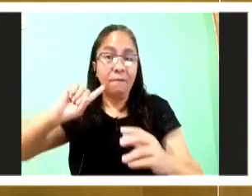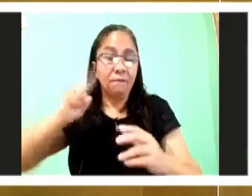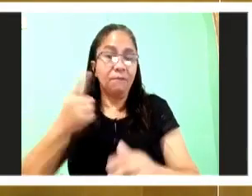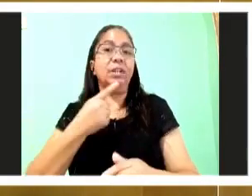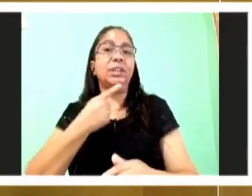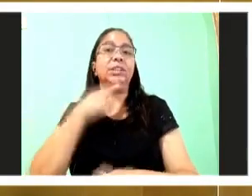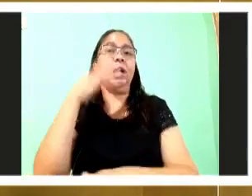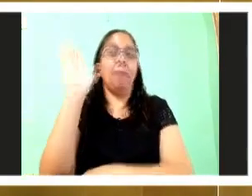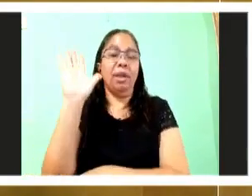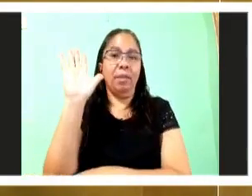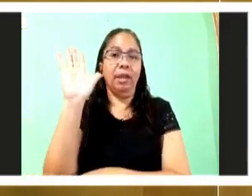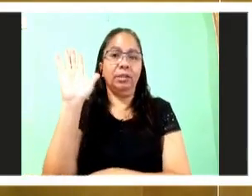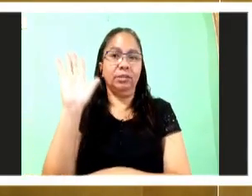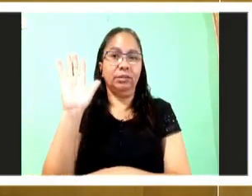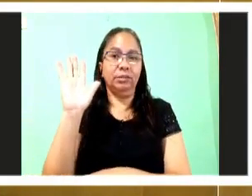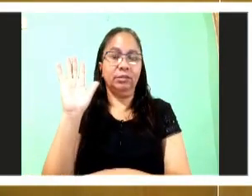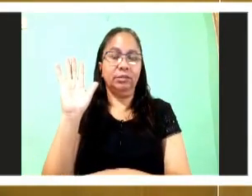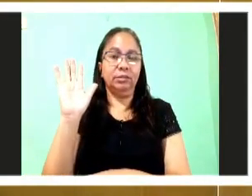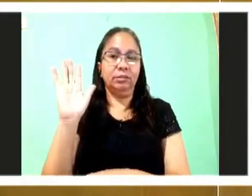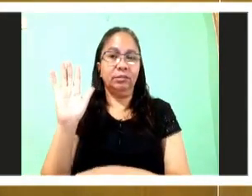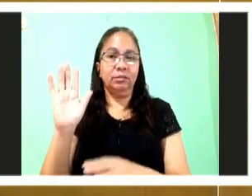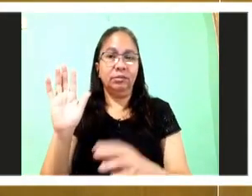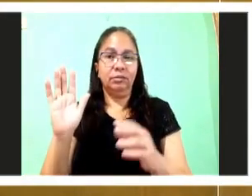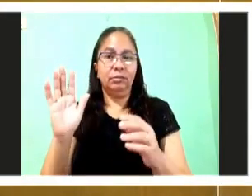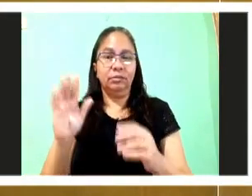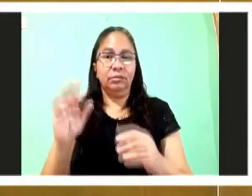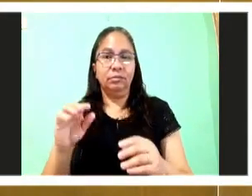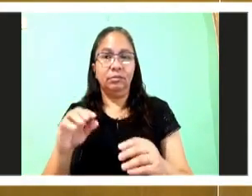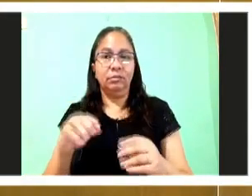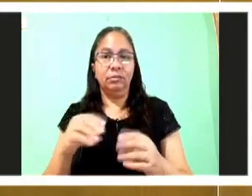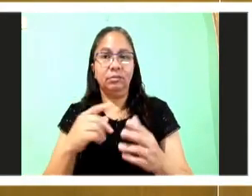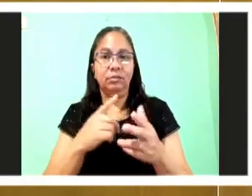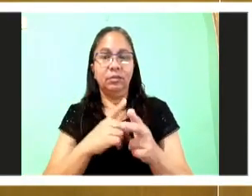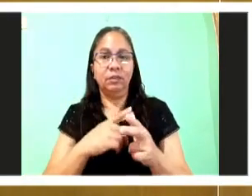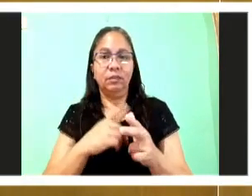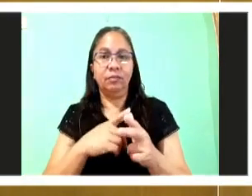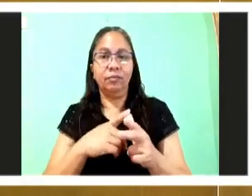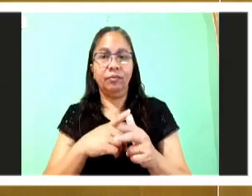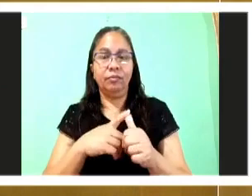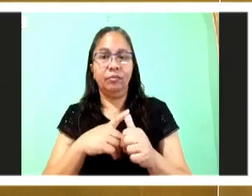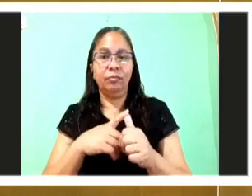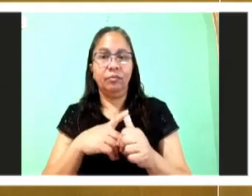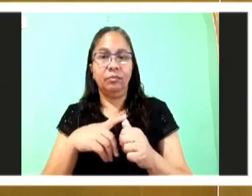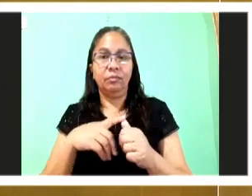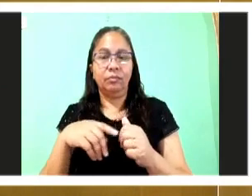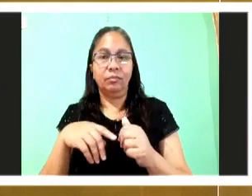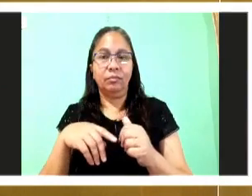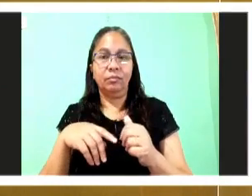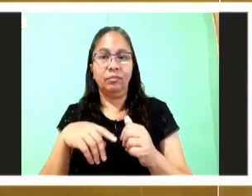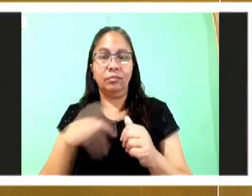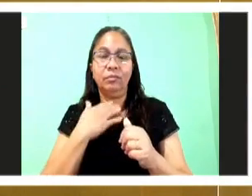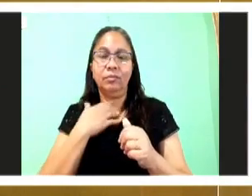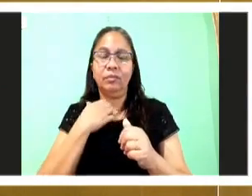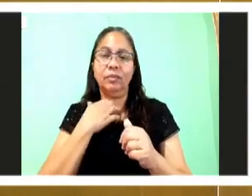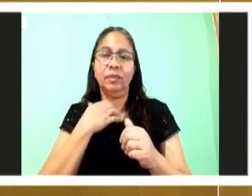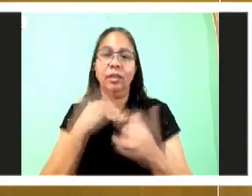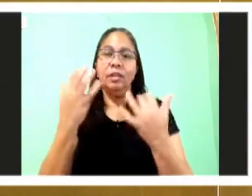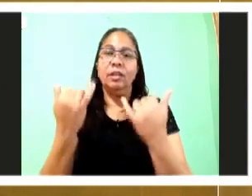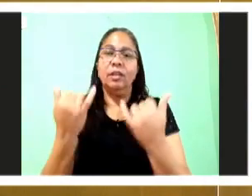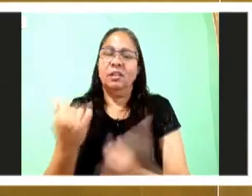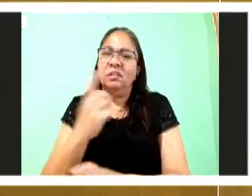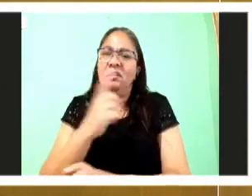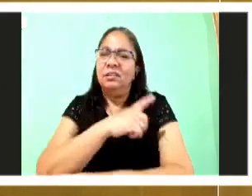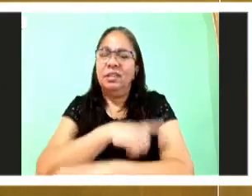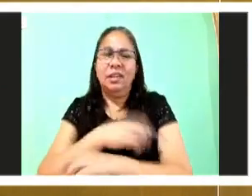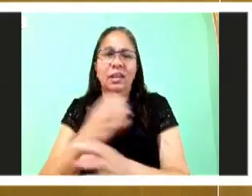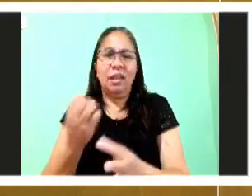life. And the other big challenge and foolishness we do today, that the parents